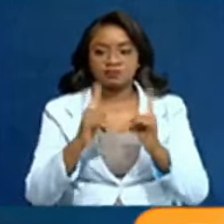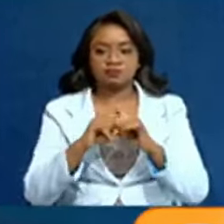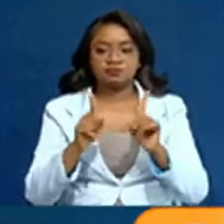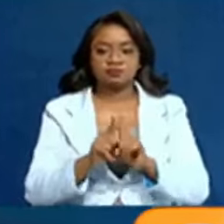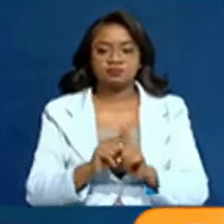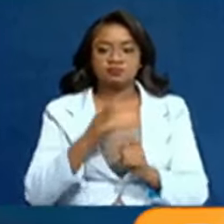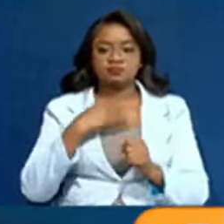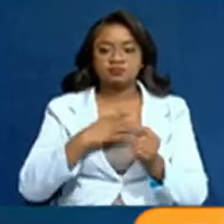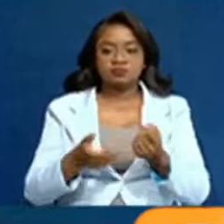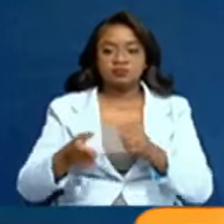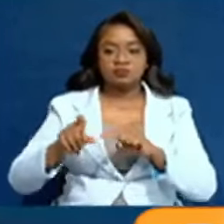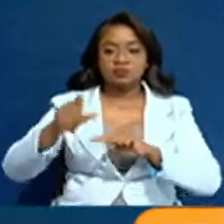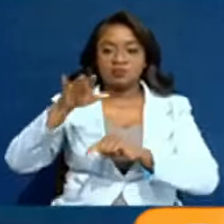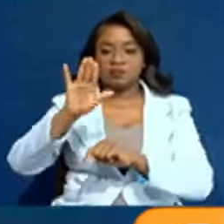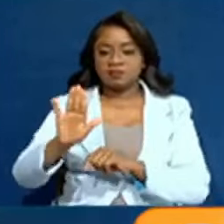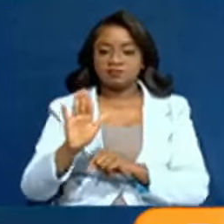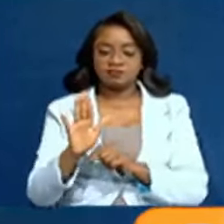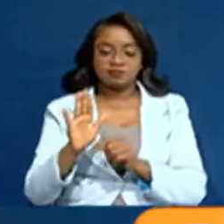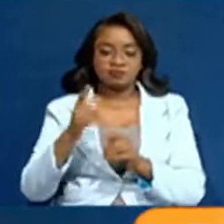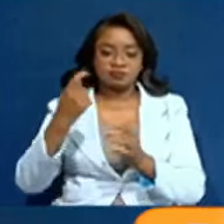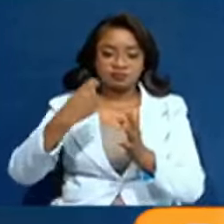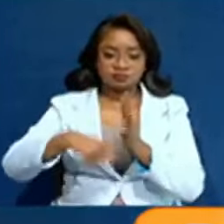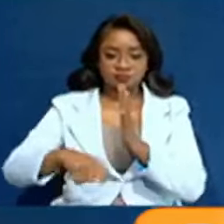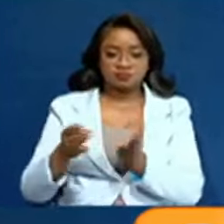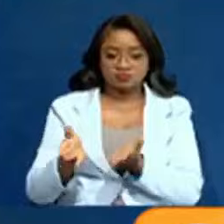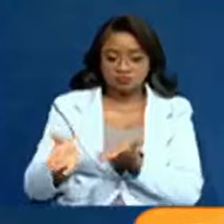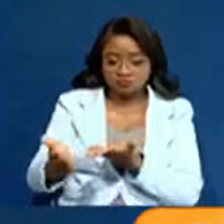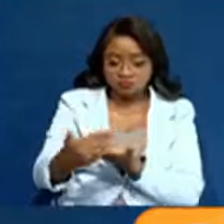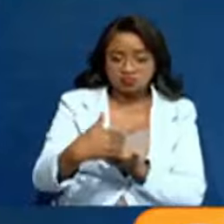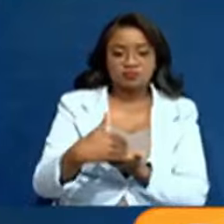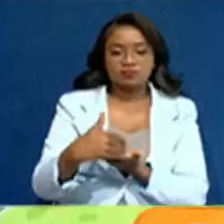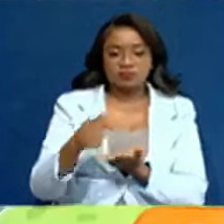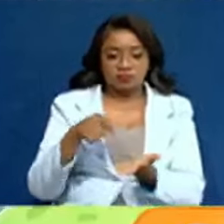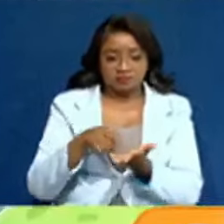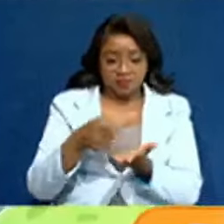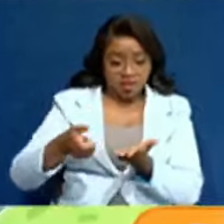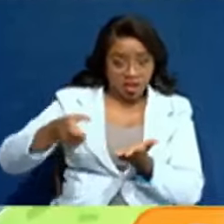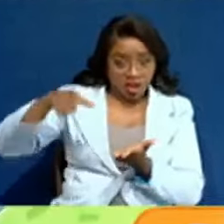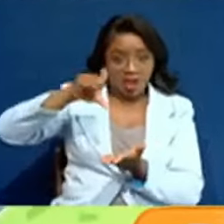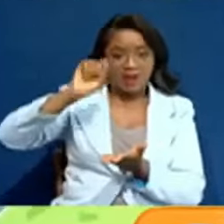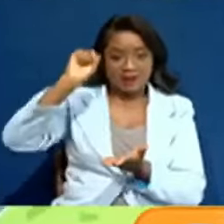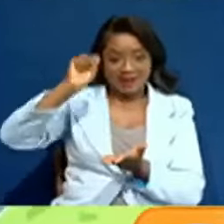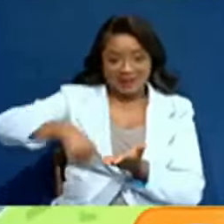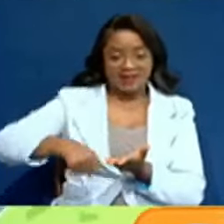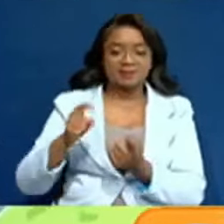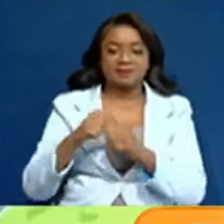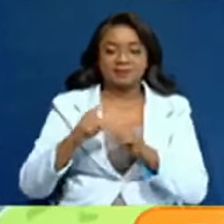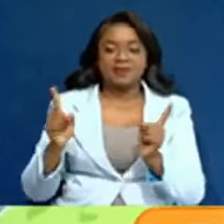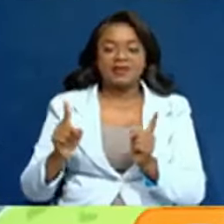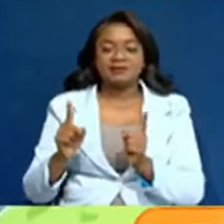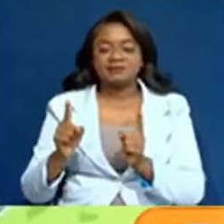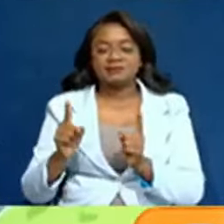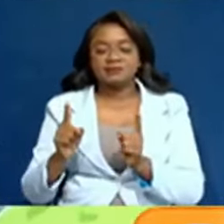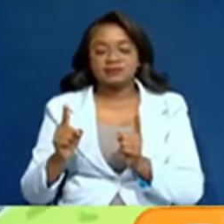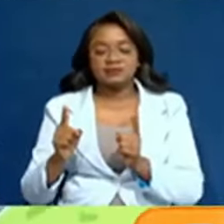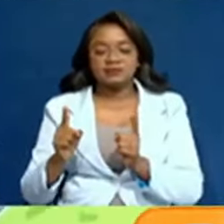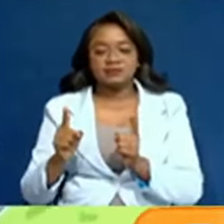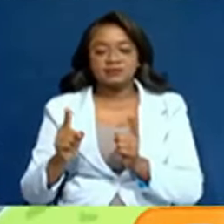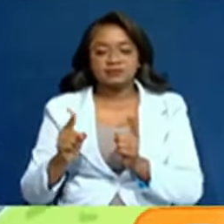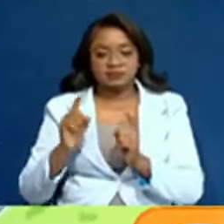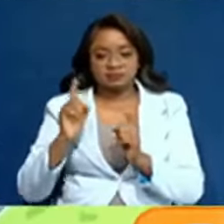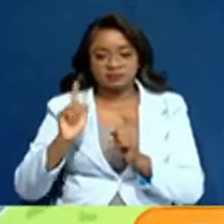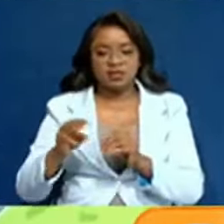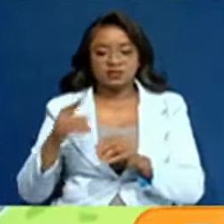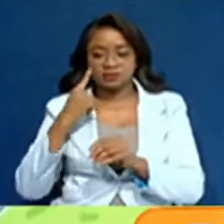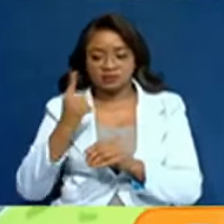your revenue, so that again you're able to provide services. Okay. And of course we'll be getting into the details of what more you need to show for you to